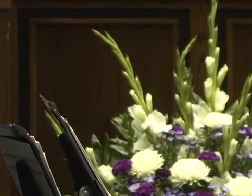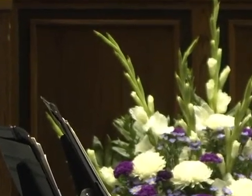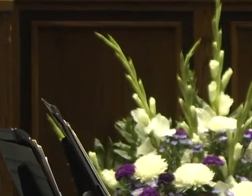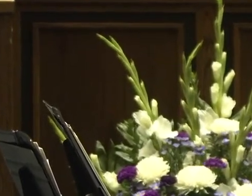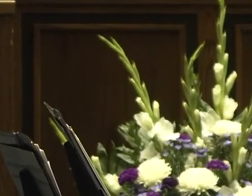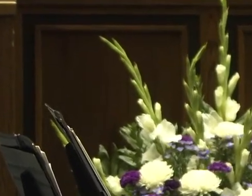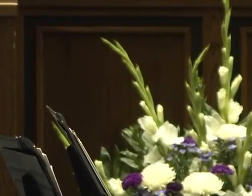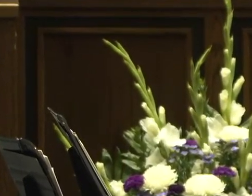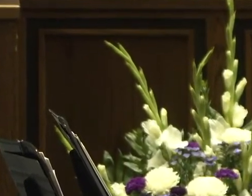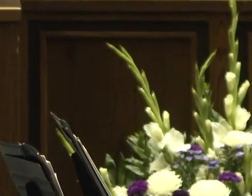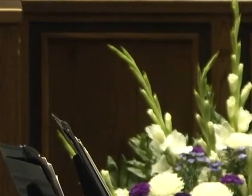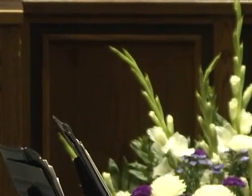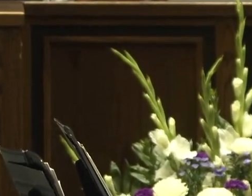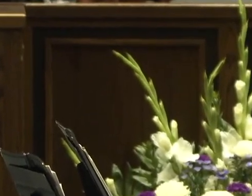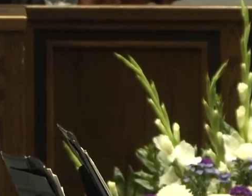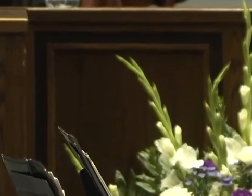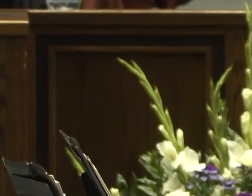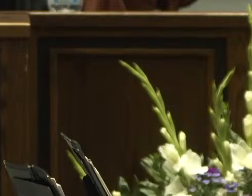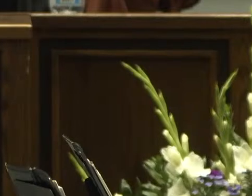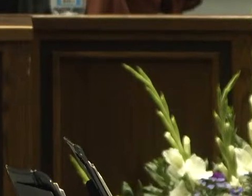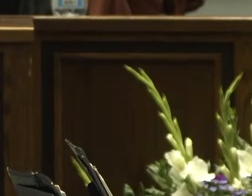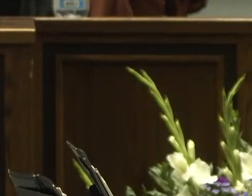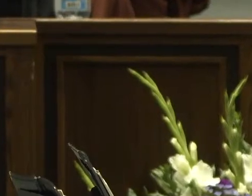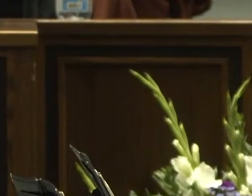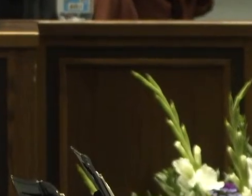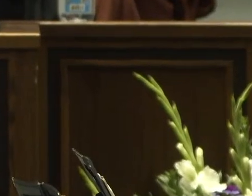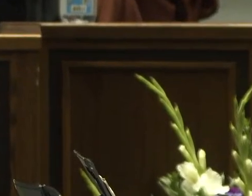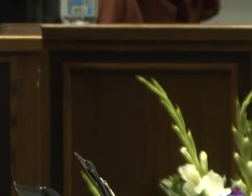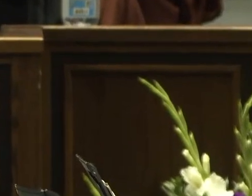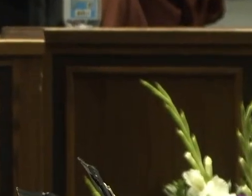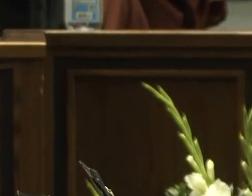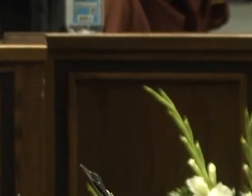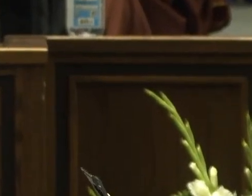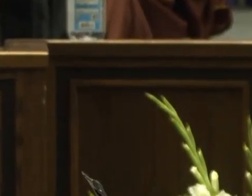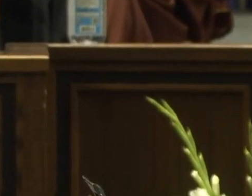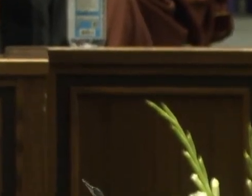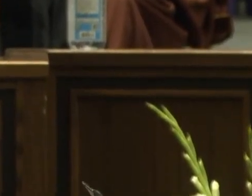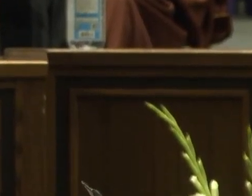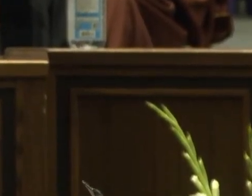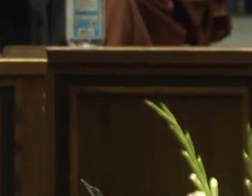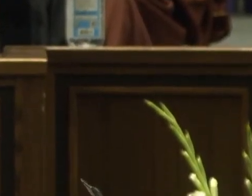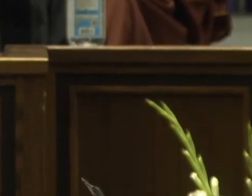be broadcast out and that will be able to be heard. So thank you all very much, and we'll start shortly.